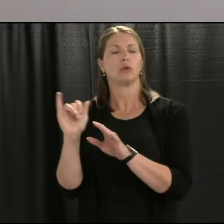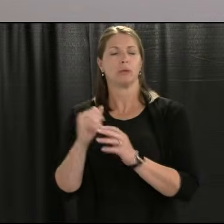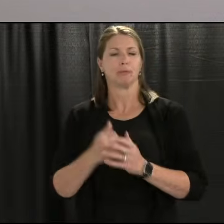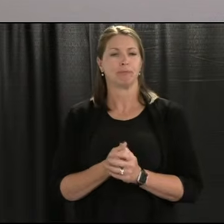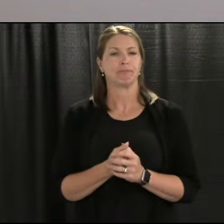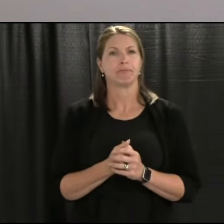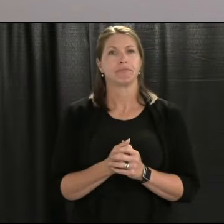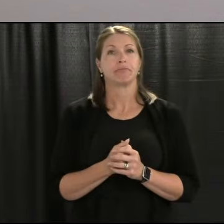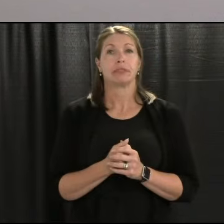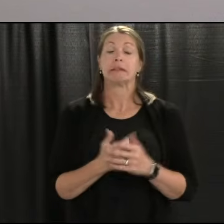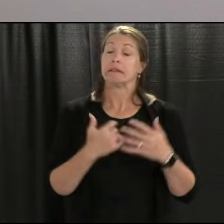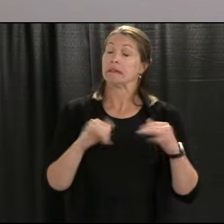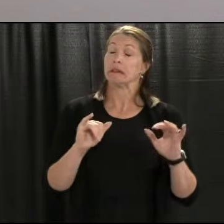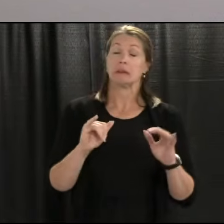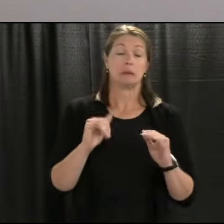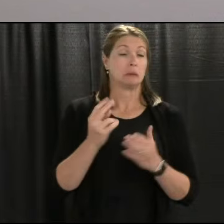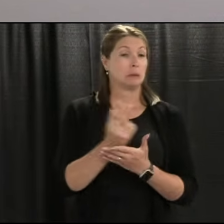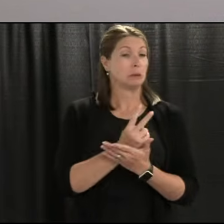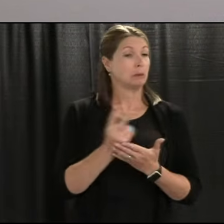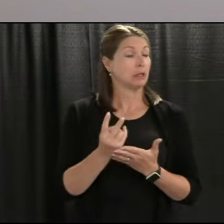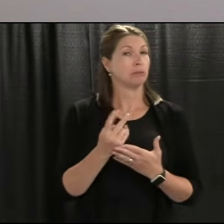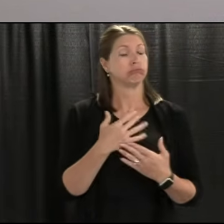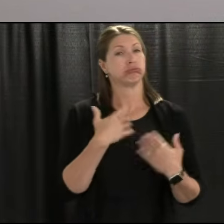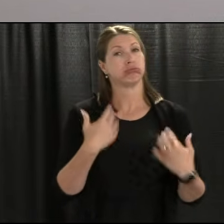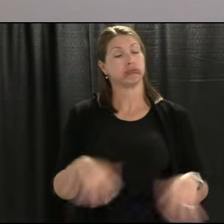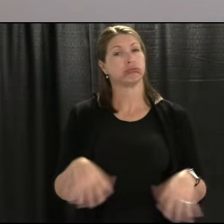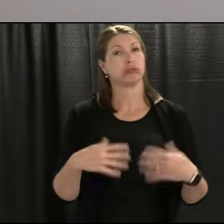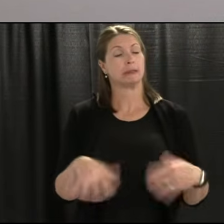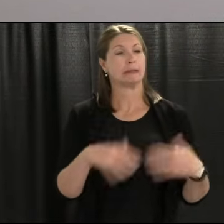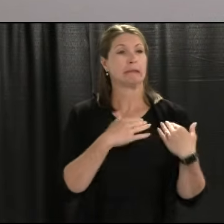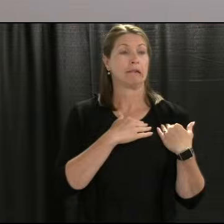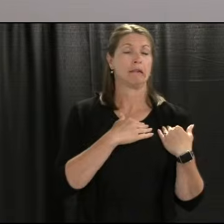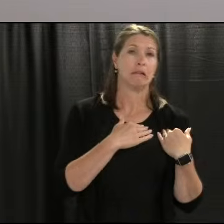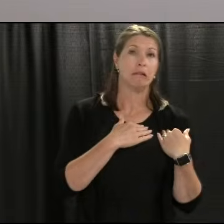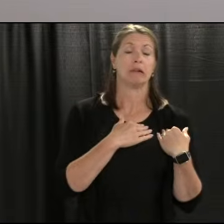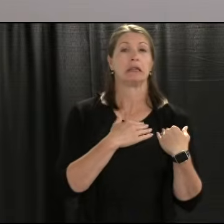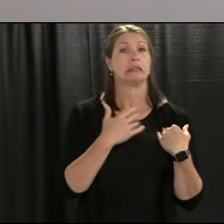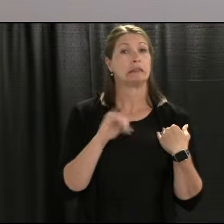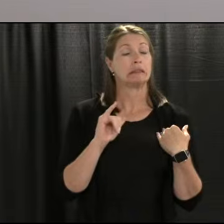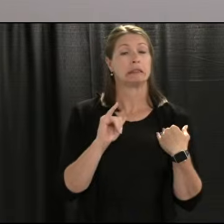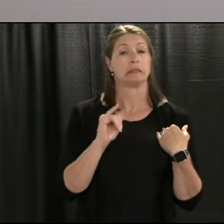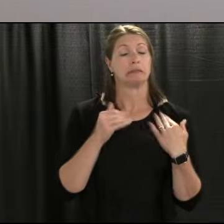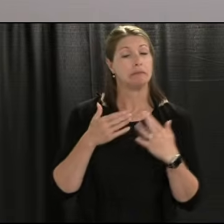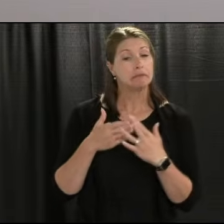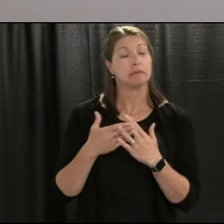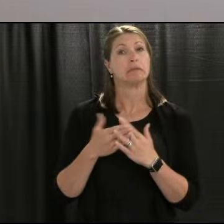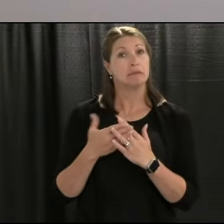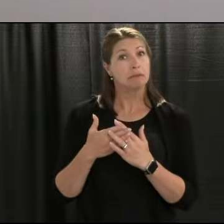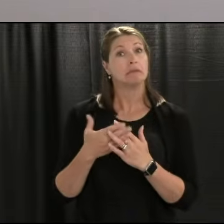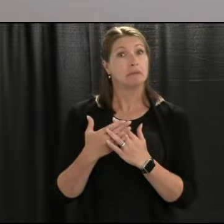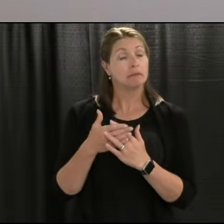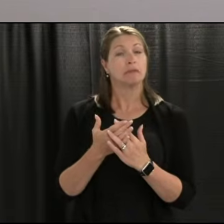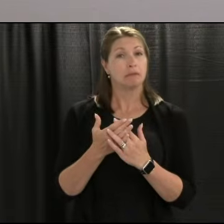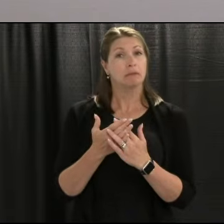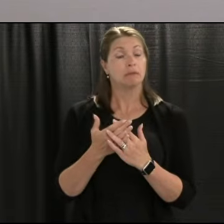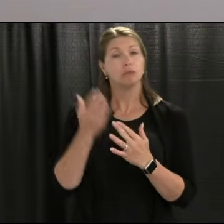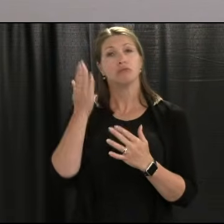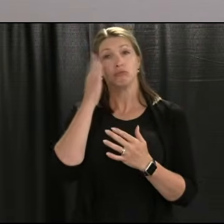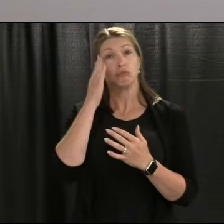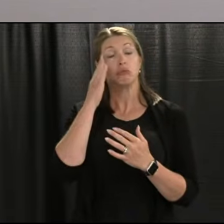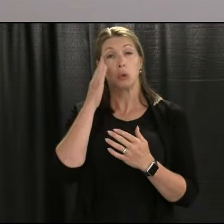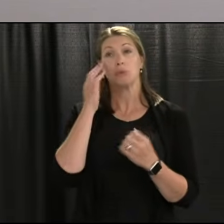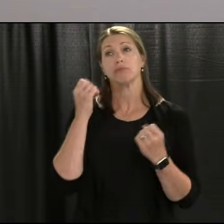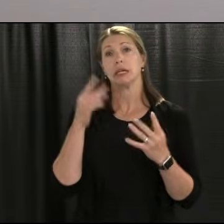a heavy couple of weeks and heavy days as we continue to work through this situation, and we know those who have been directly impacted